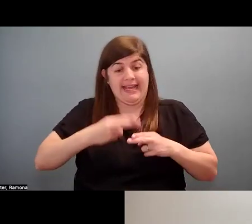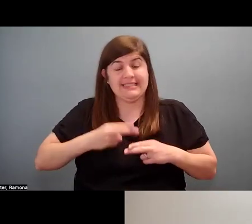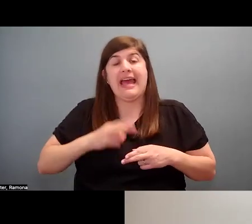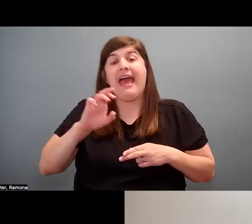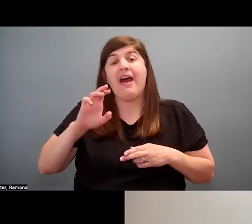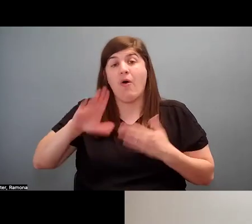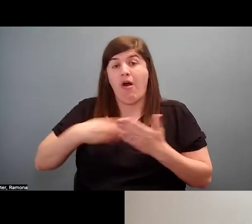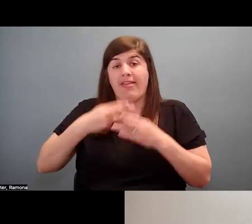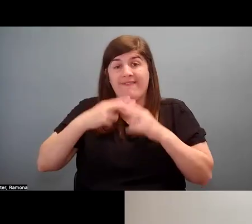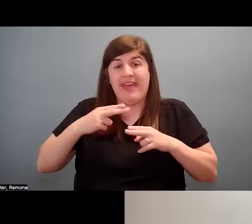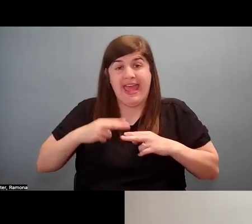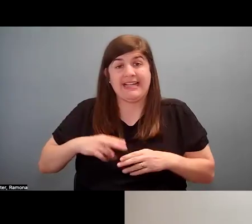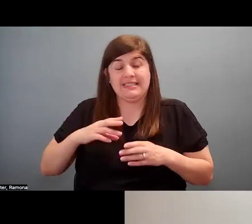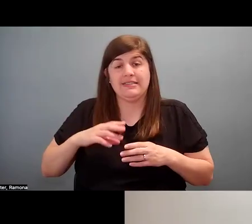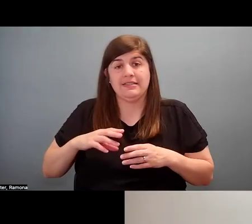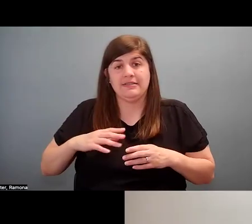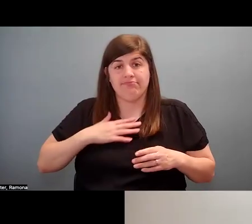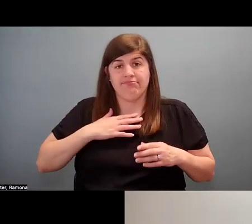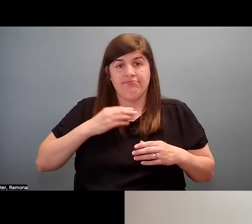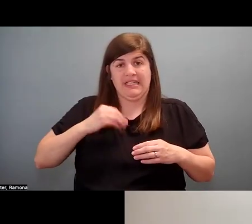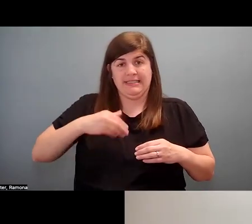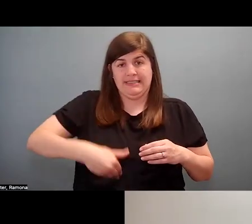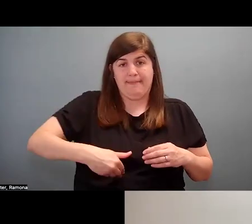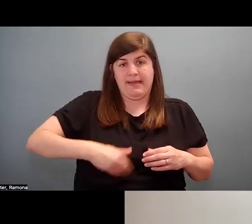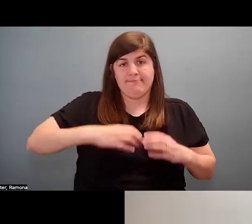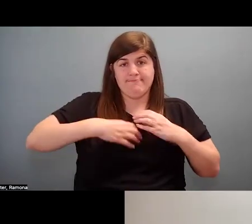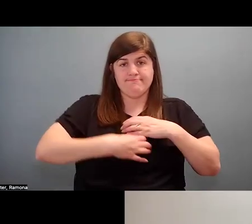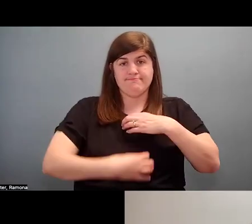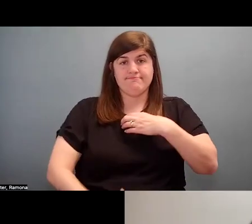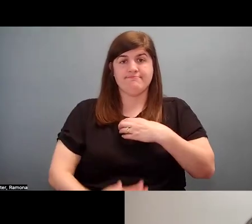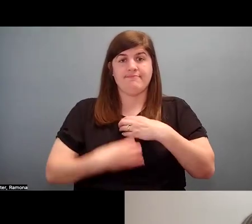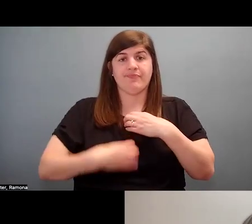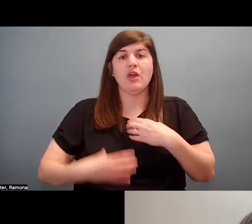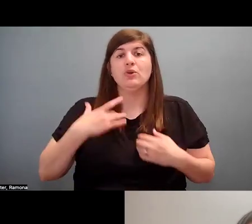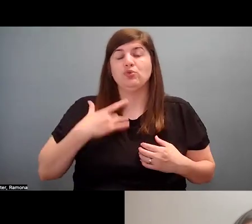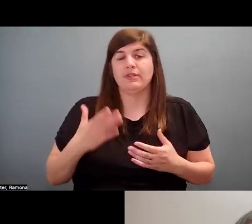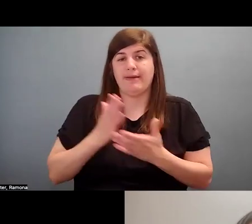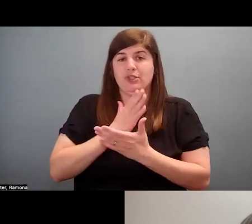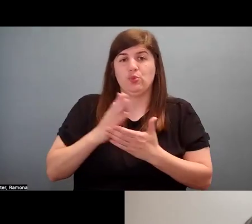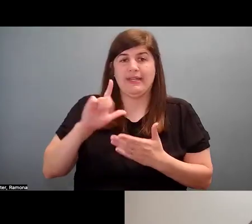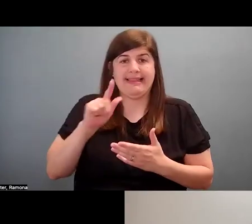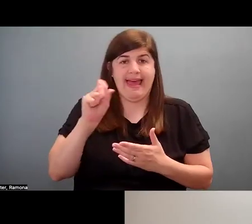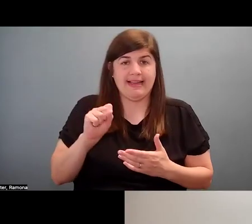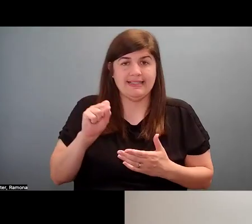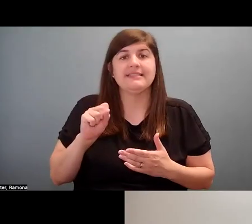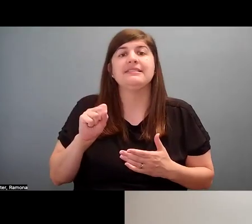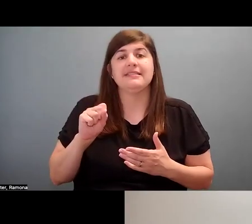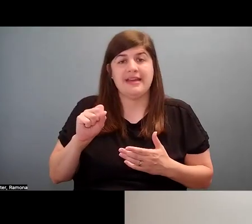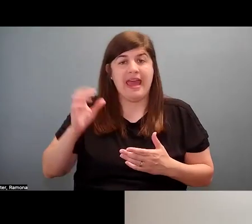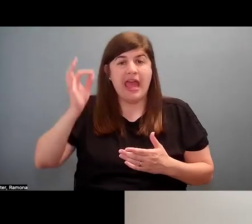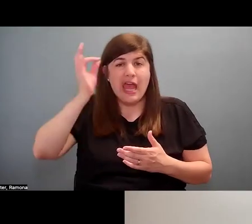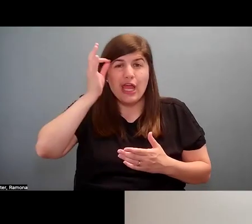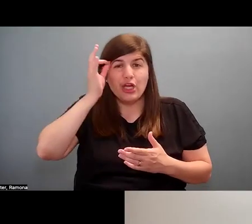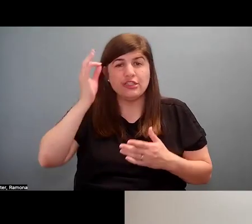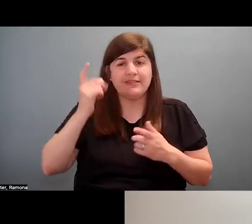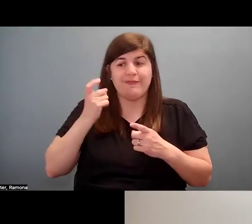eggs in the underside of their carapace, usually in between their legs, and there's little hairs from each leg